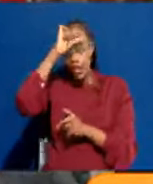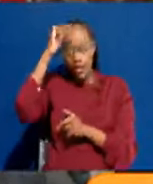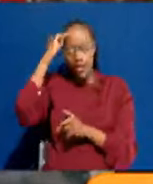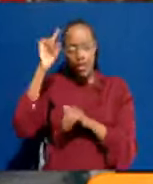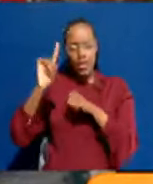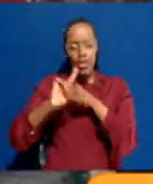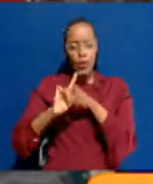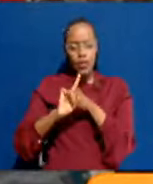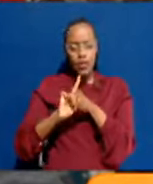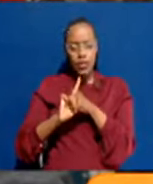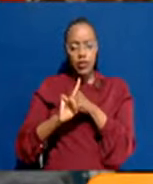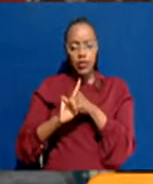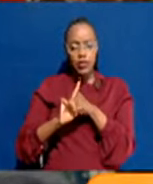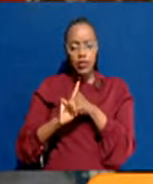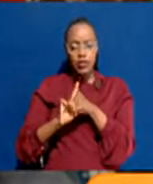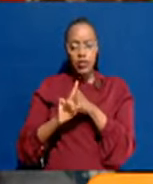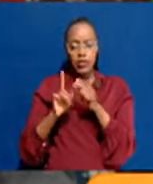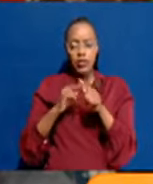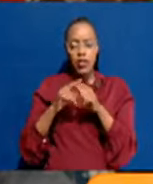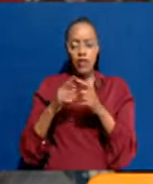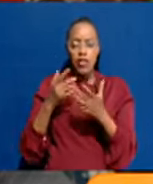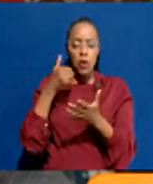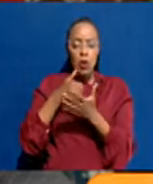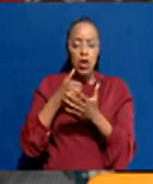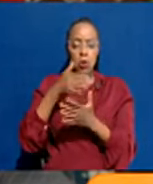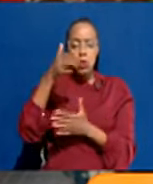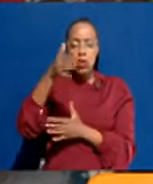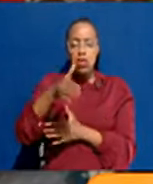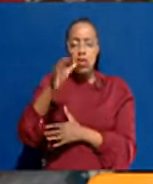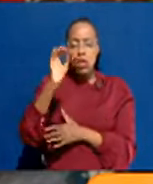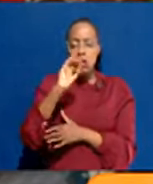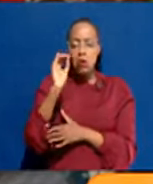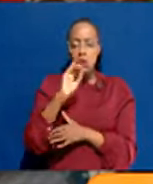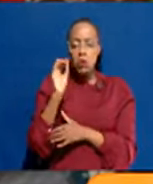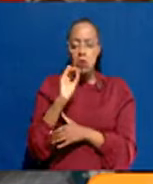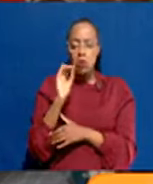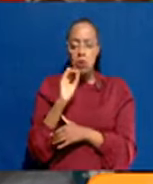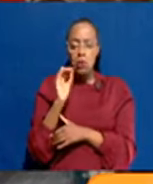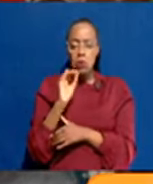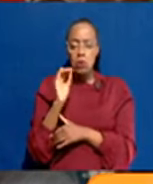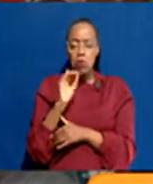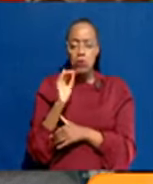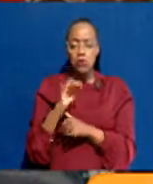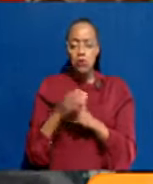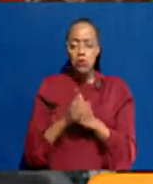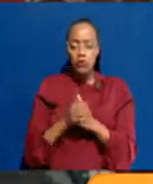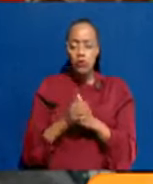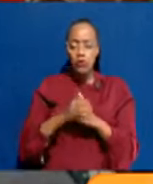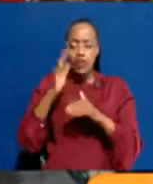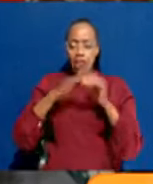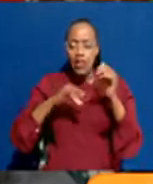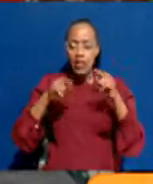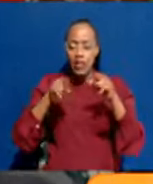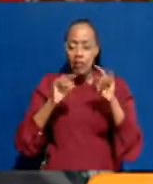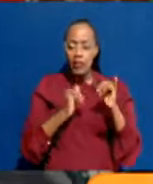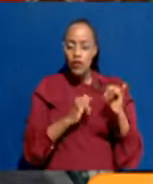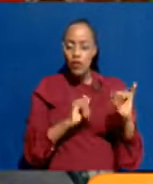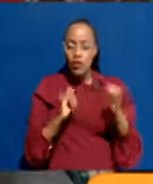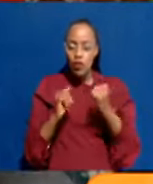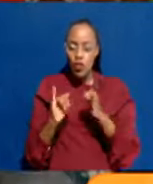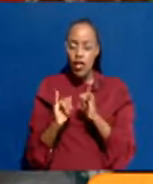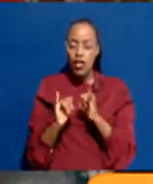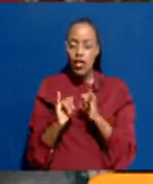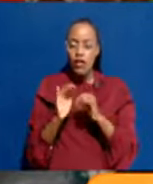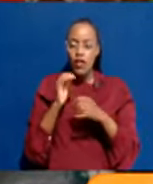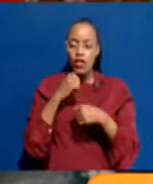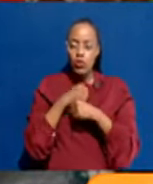six. They were left out. And instead of them trying